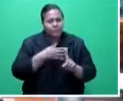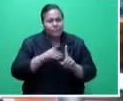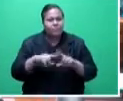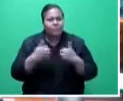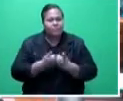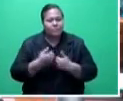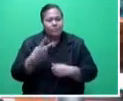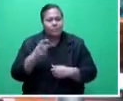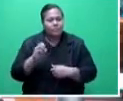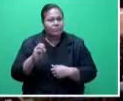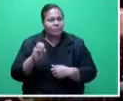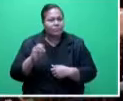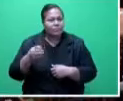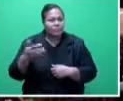Thank you, sir.